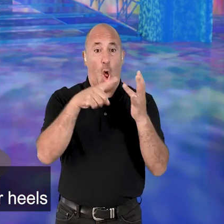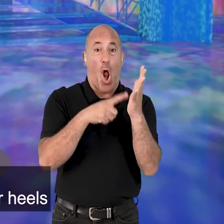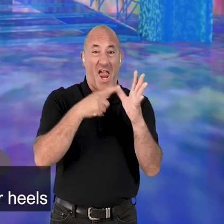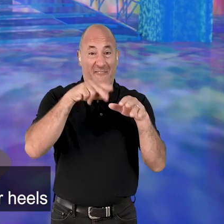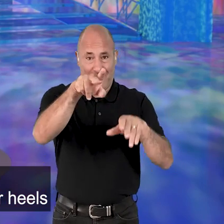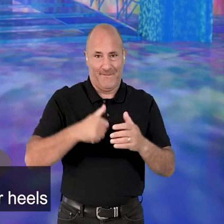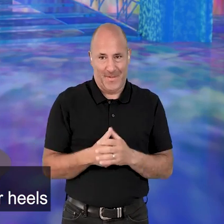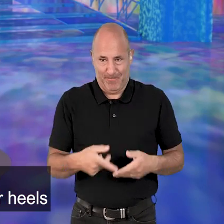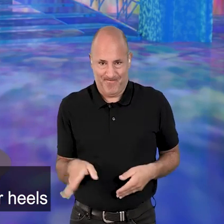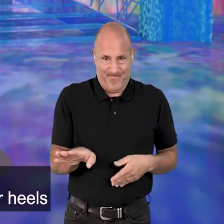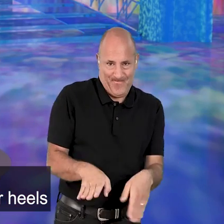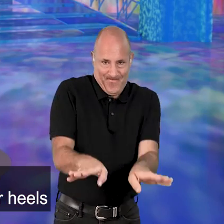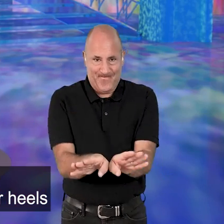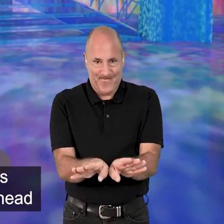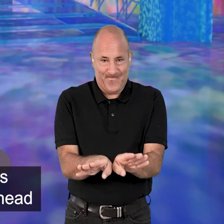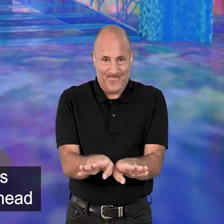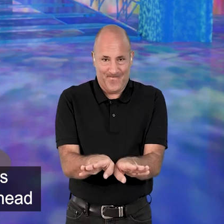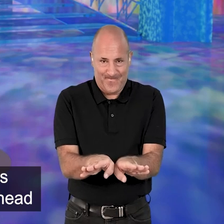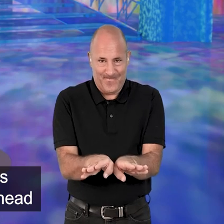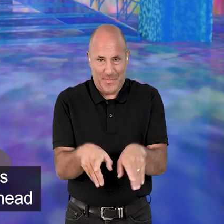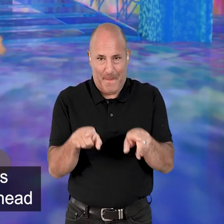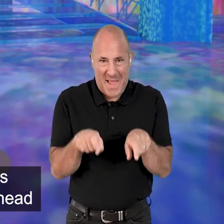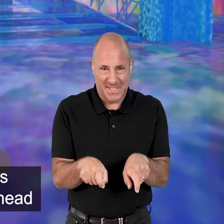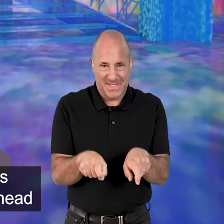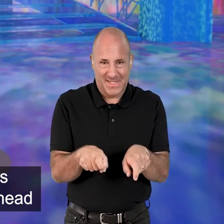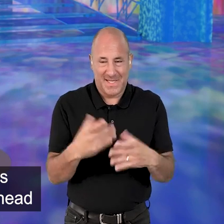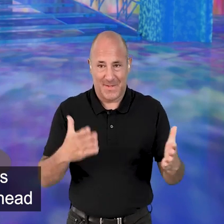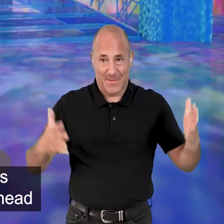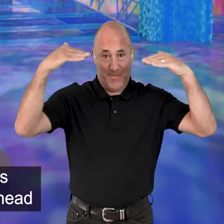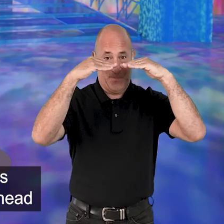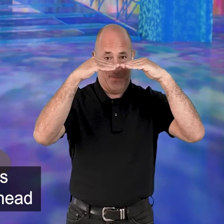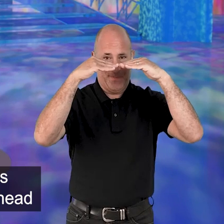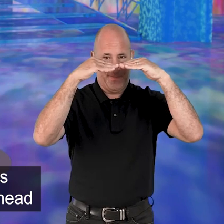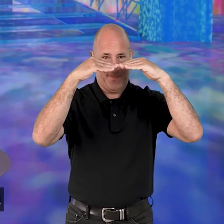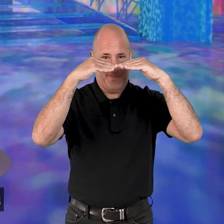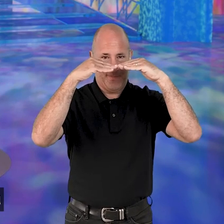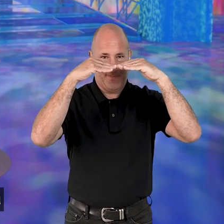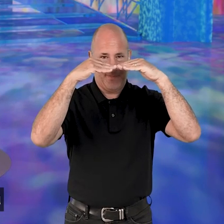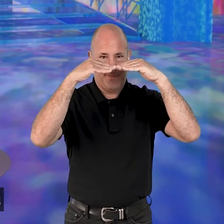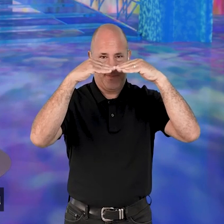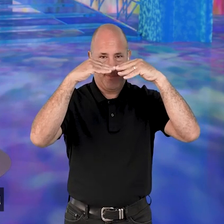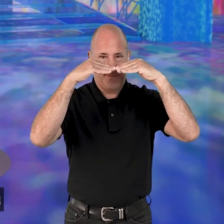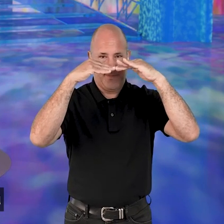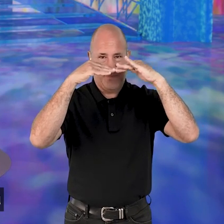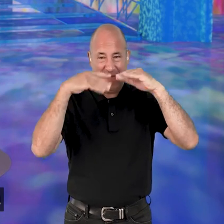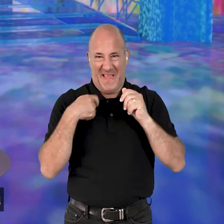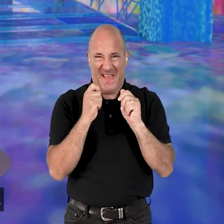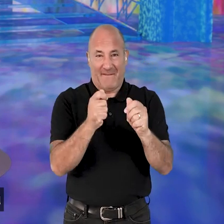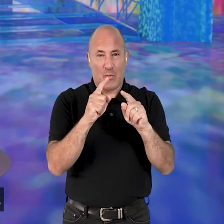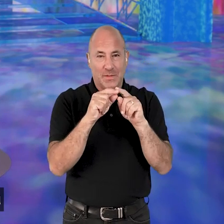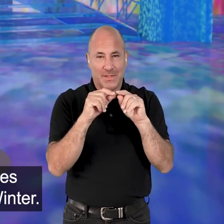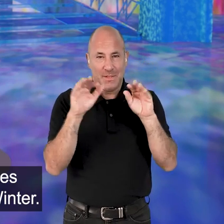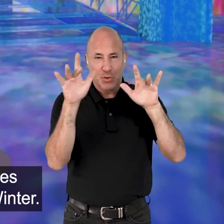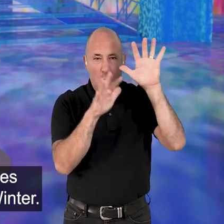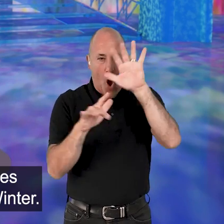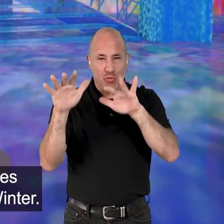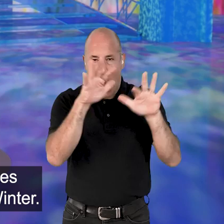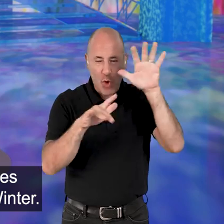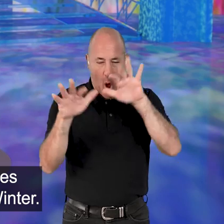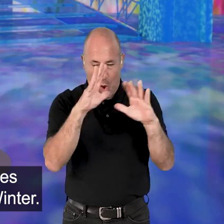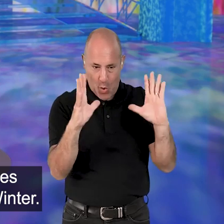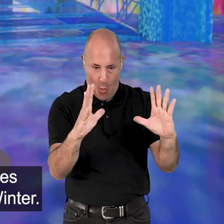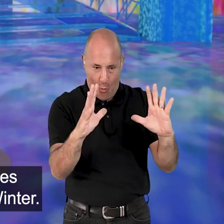Olaf, bringing your feet together, your heels together, bend your knees, join your fingers above your head, is made a little flurry, a personal